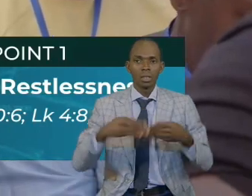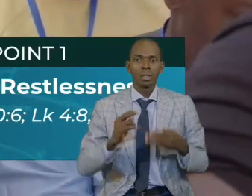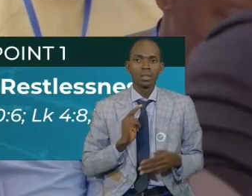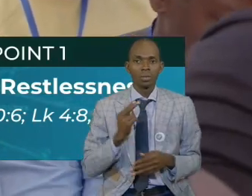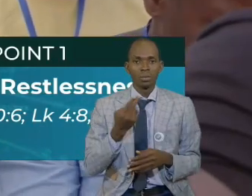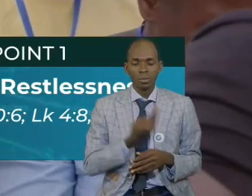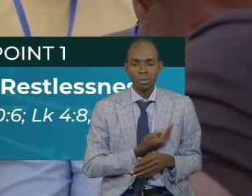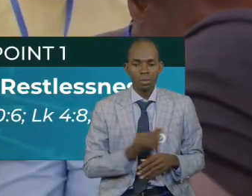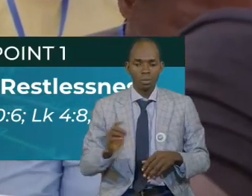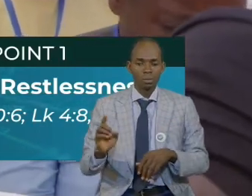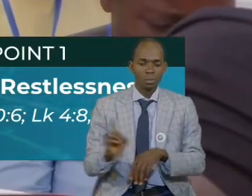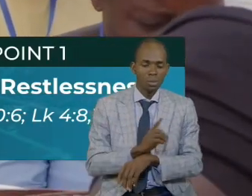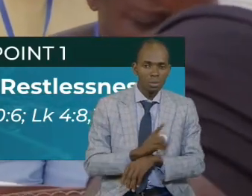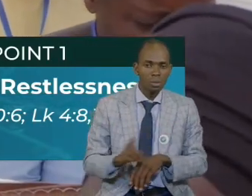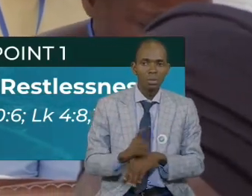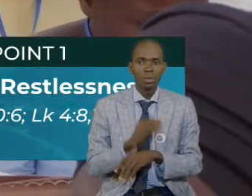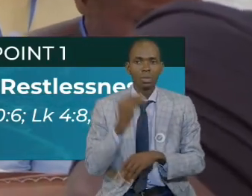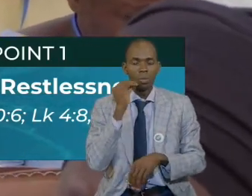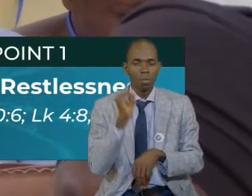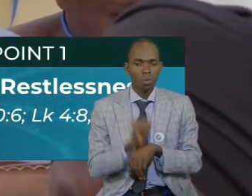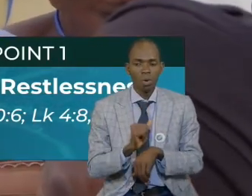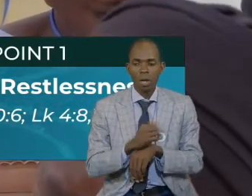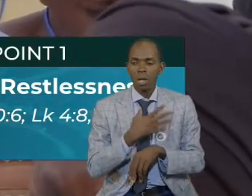assignment, responsibility.